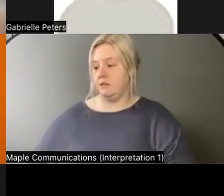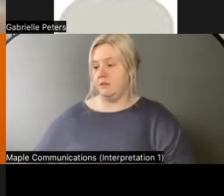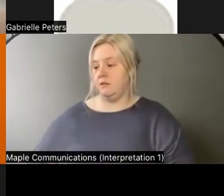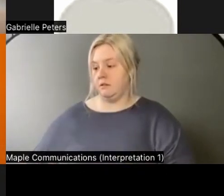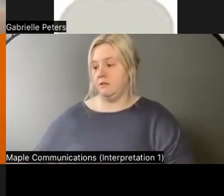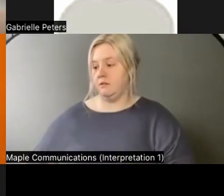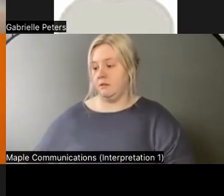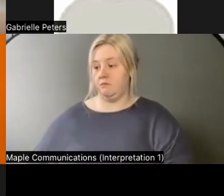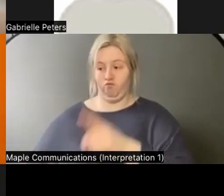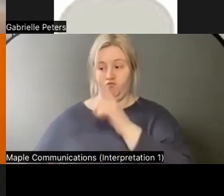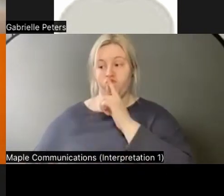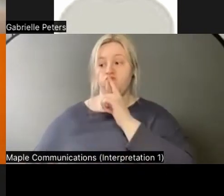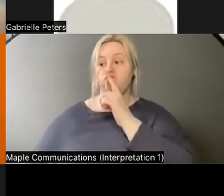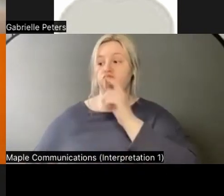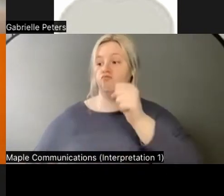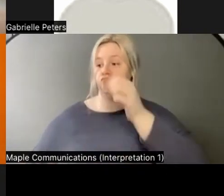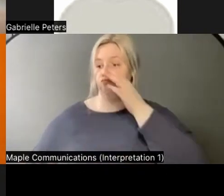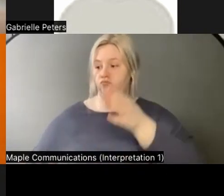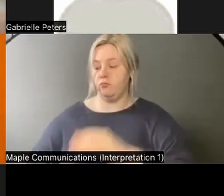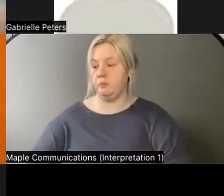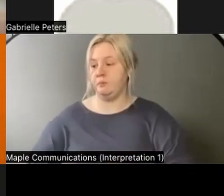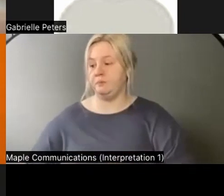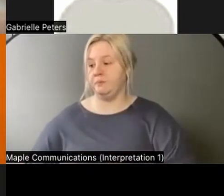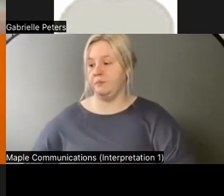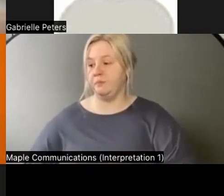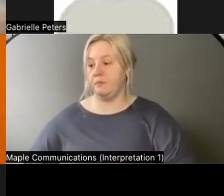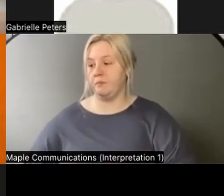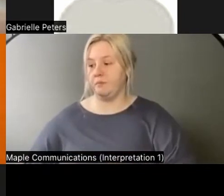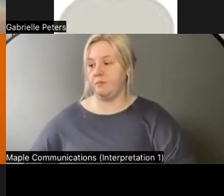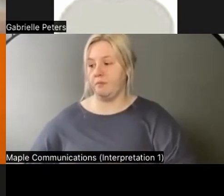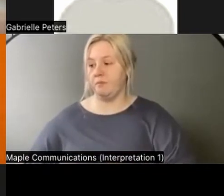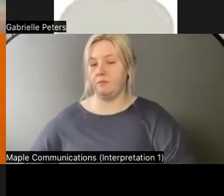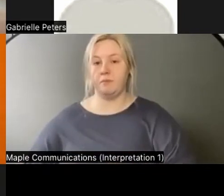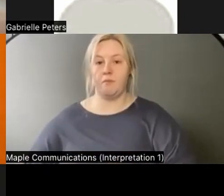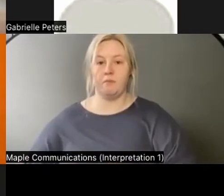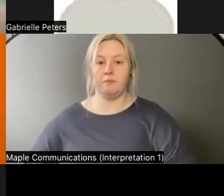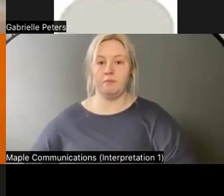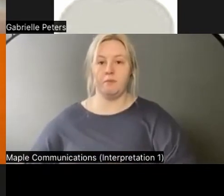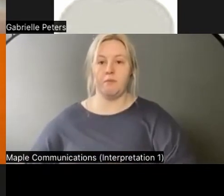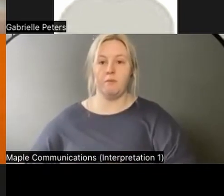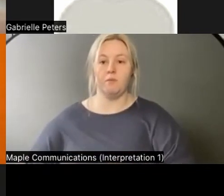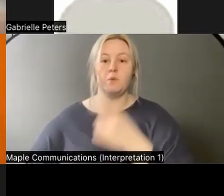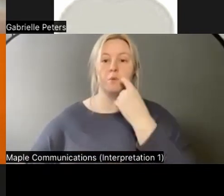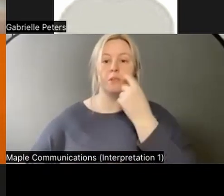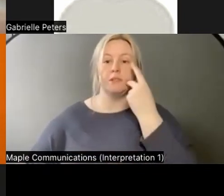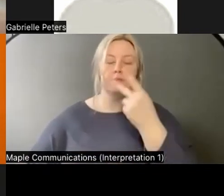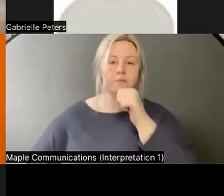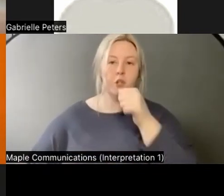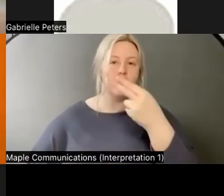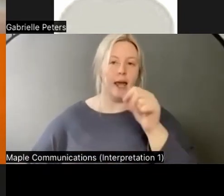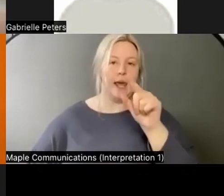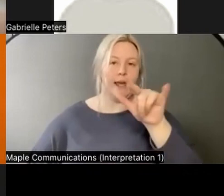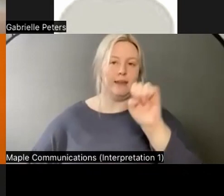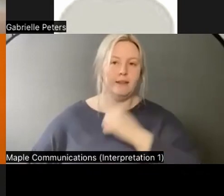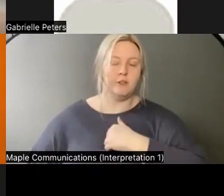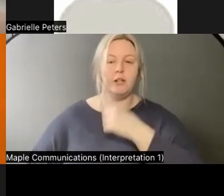and this is great. I just saw Heidi's face pop up on the screen. Now,